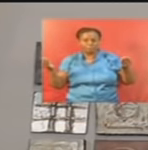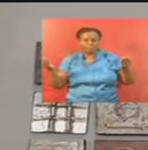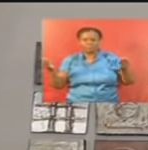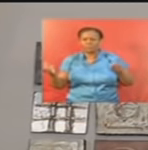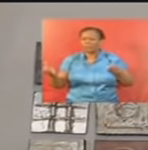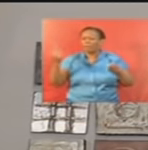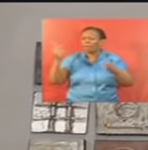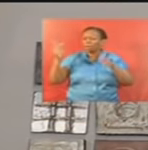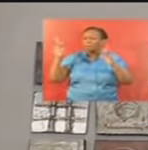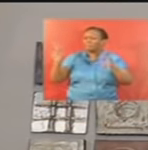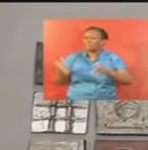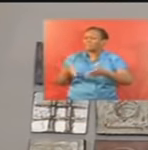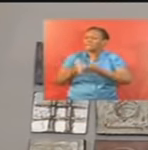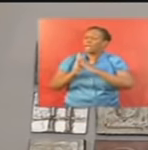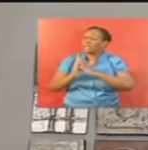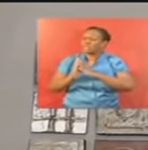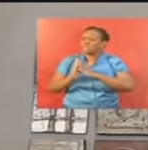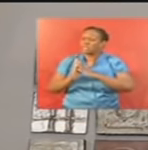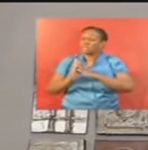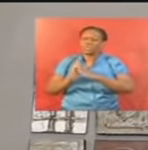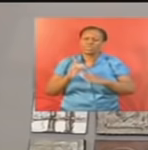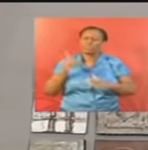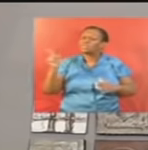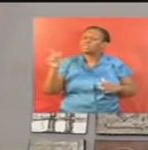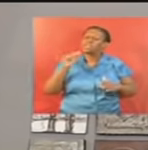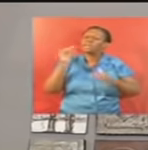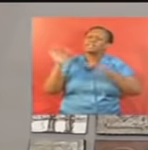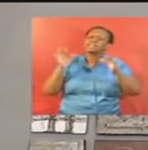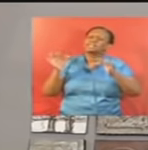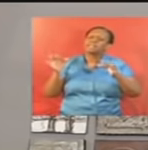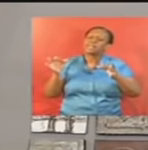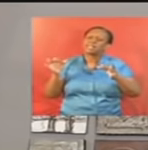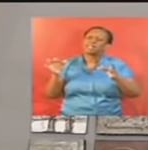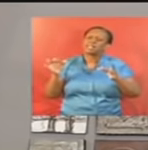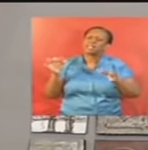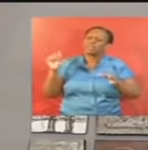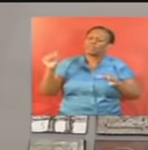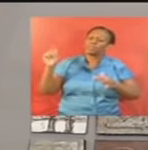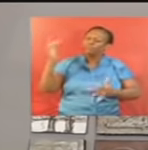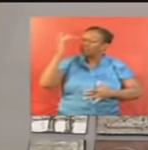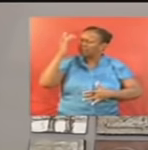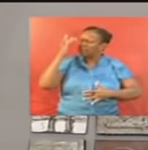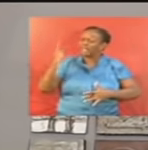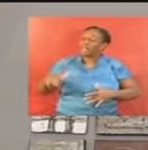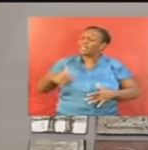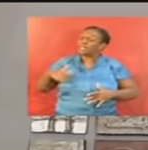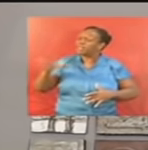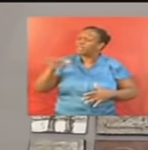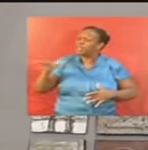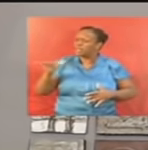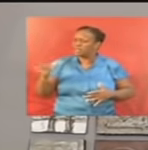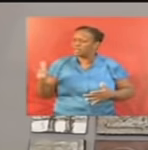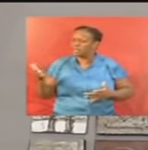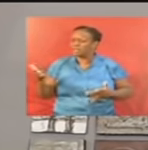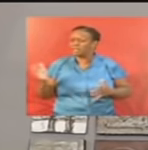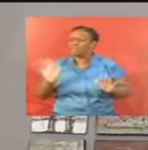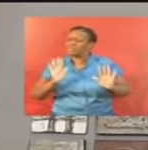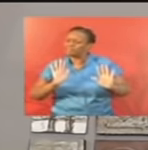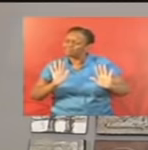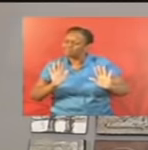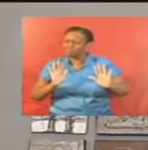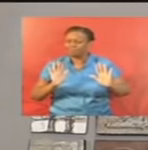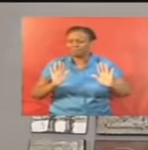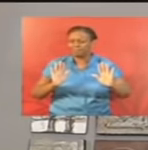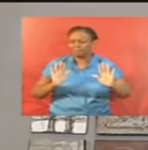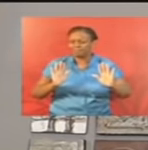where cases live or where they are. At this juncture, it does not matter where an individual case is. What we do